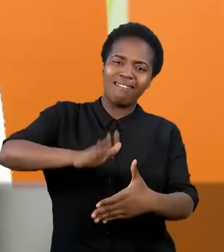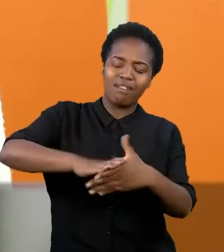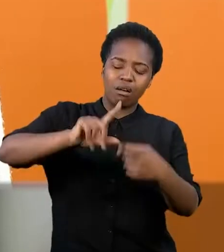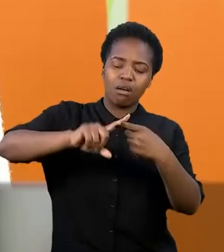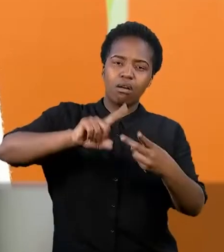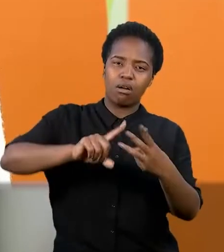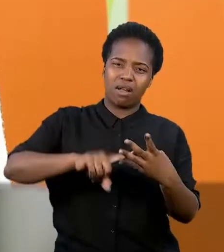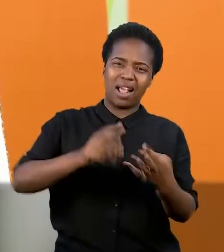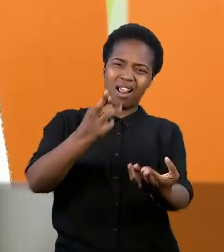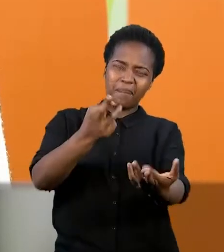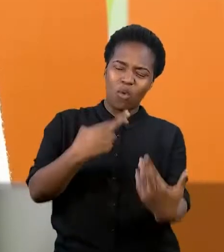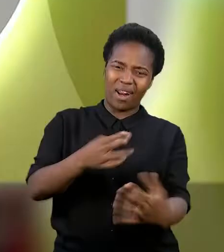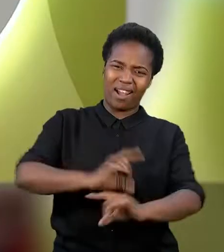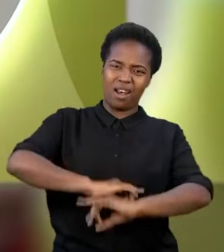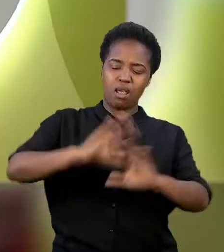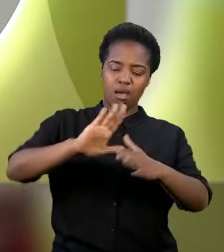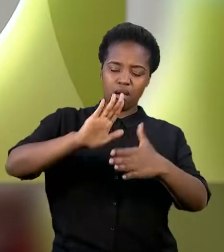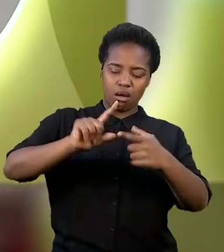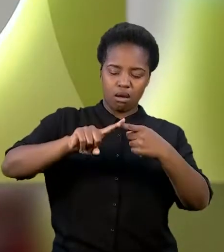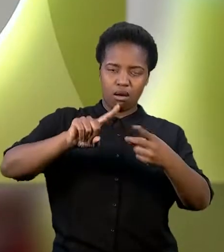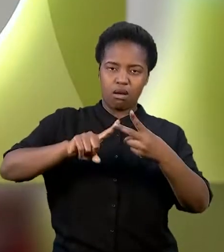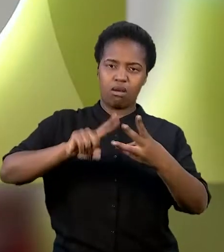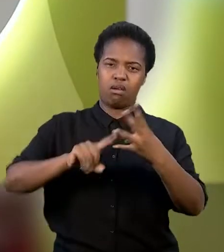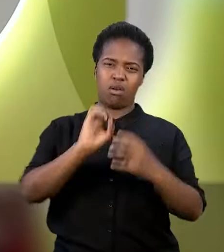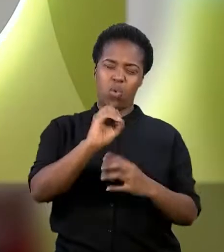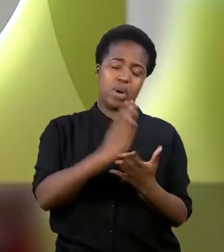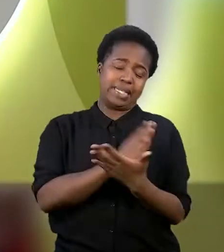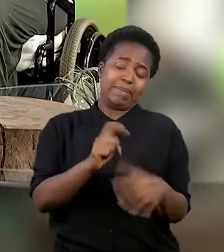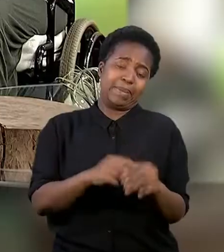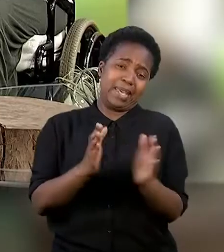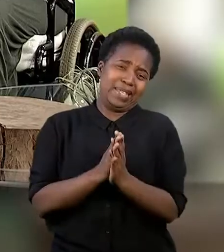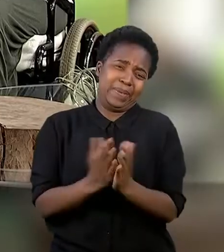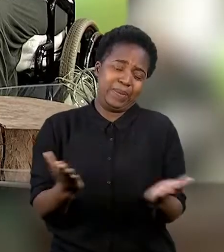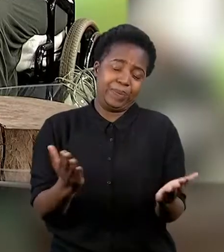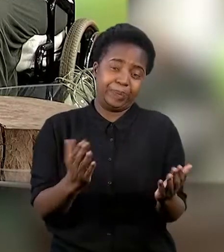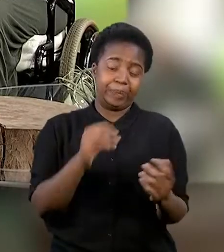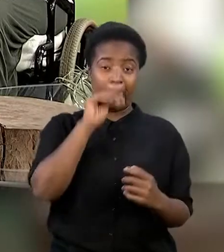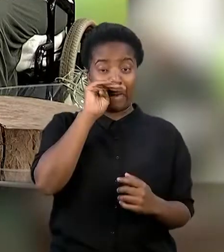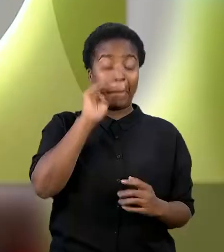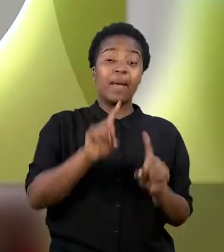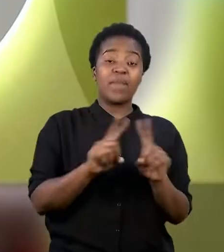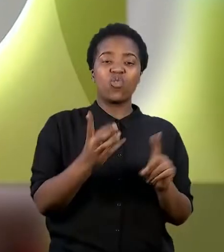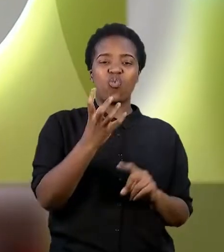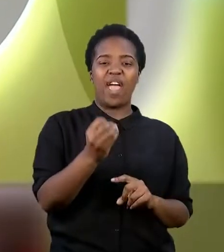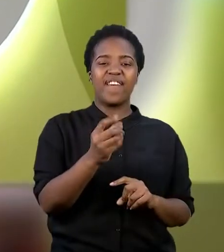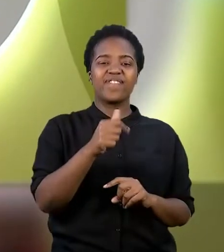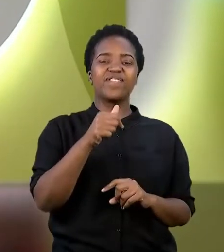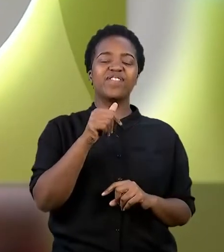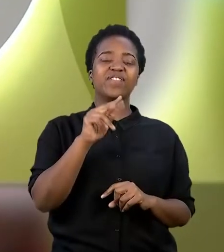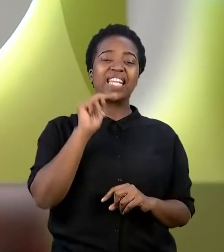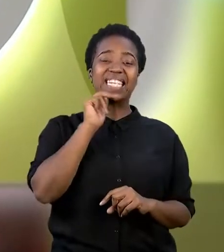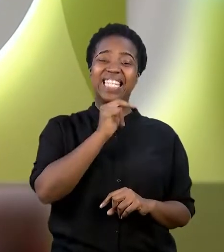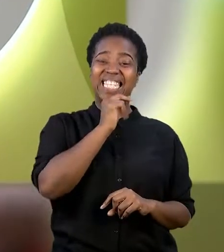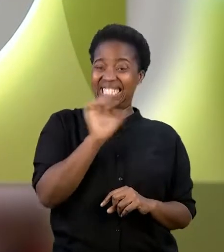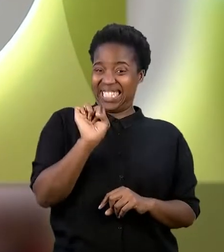hore ho tlamile re botse re batlisise hore re gone re tswe le information hobane eo ke tokelo ya rona ka mora nako ya gefu re bua ka